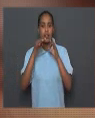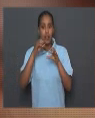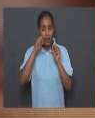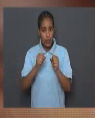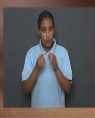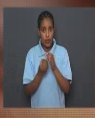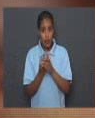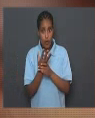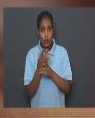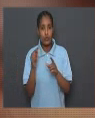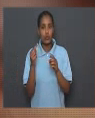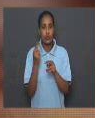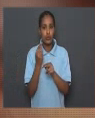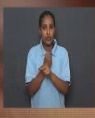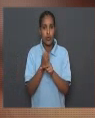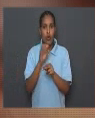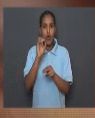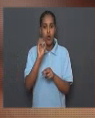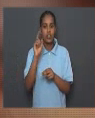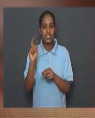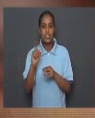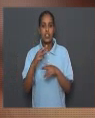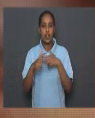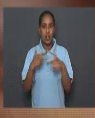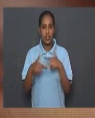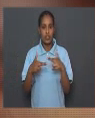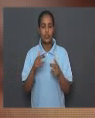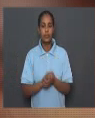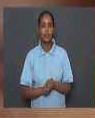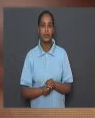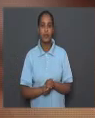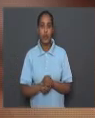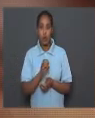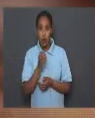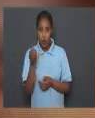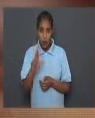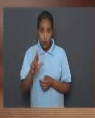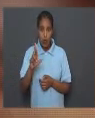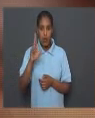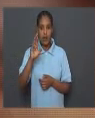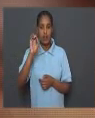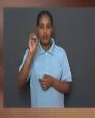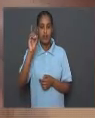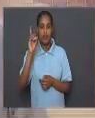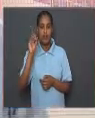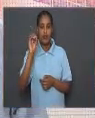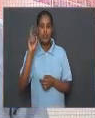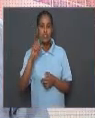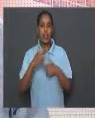to create an oxidation-reduction reaction, or a redox